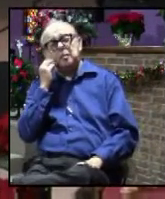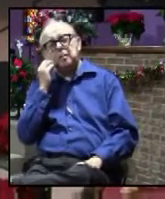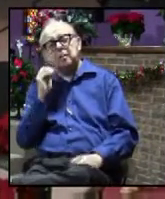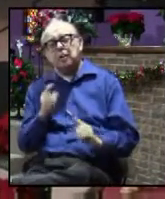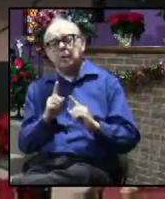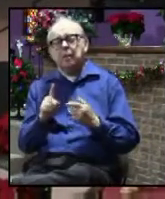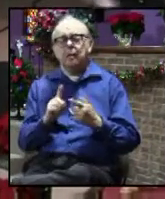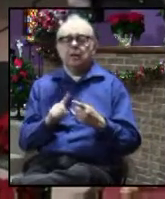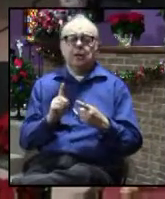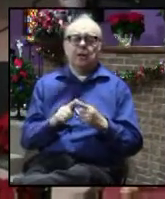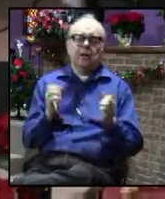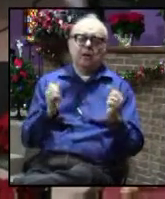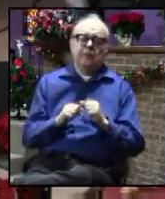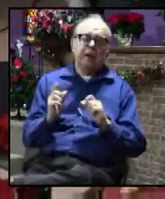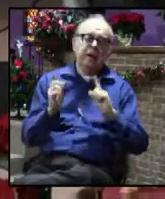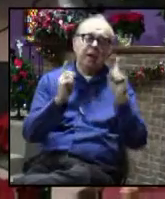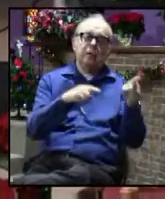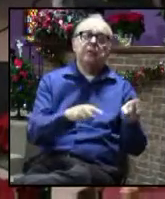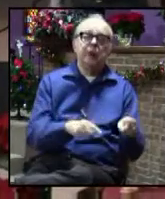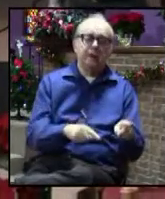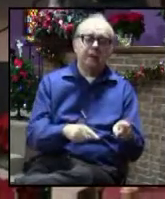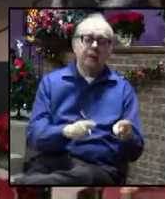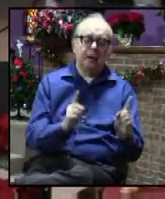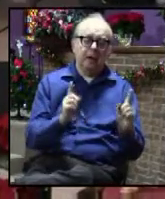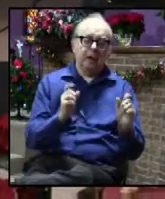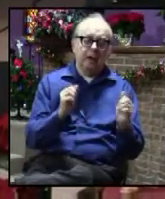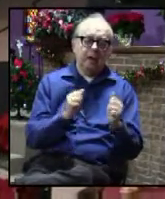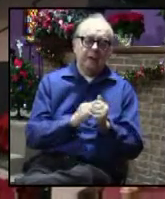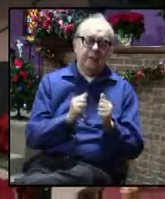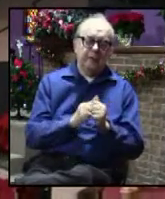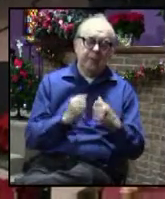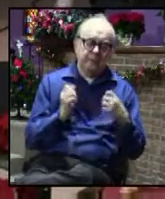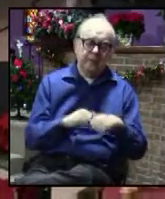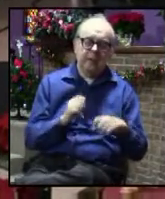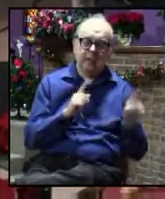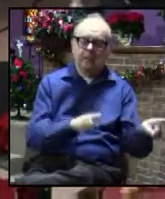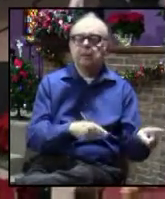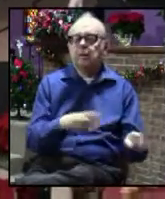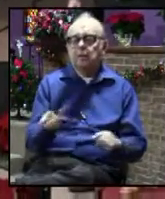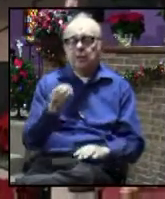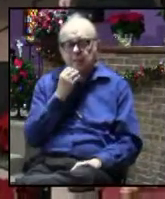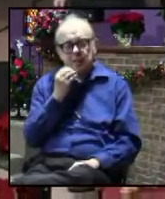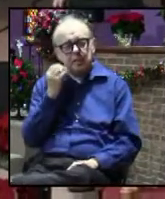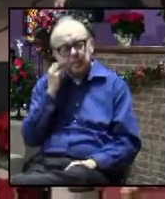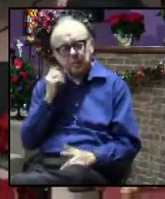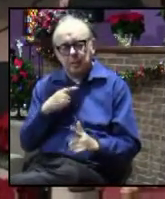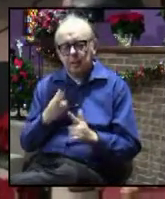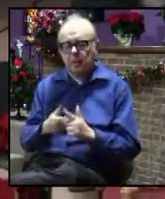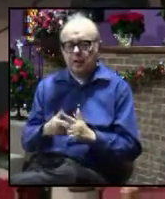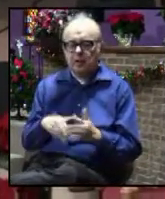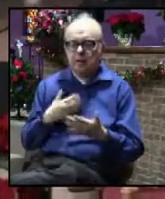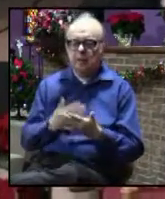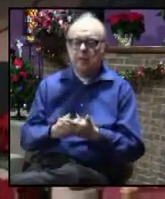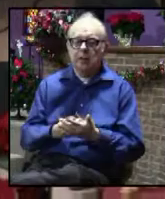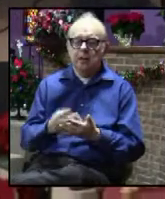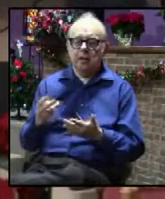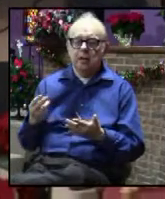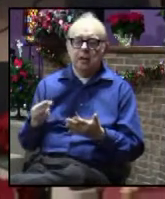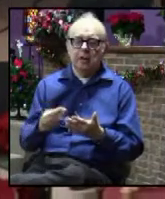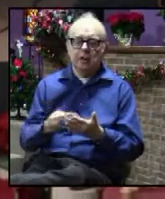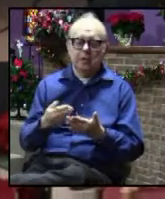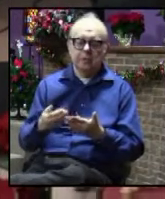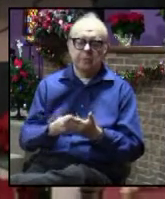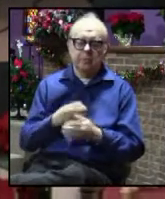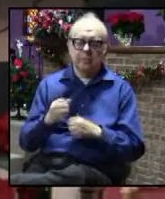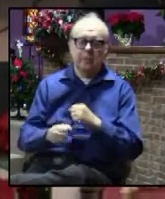one, you were fighting on the way there. You're fighting while you're there. You're fighting on the way home. And then when New Year's comes